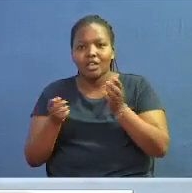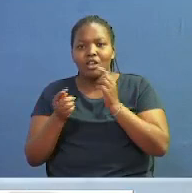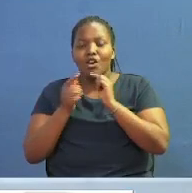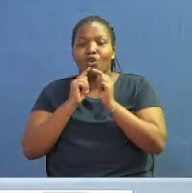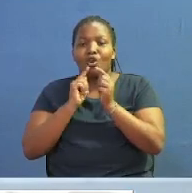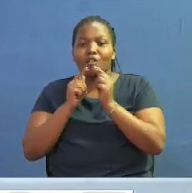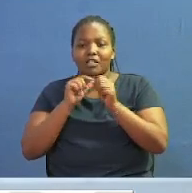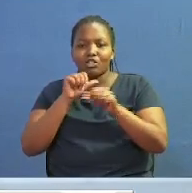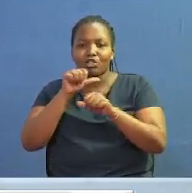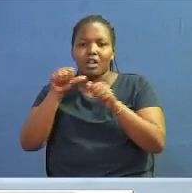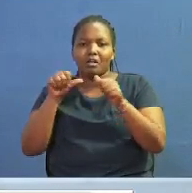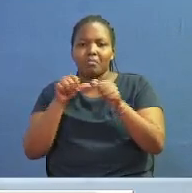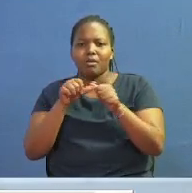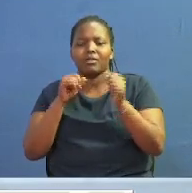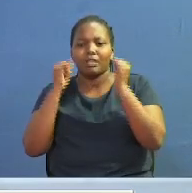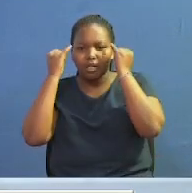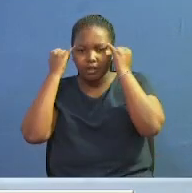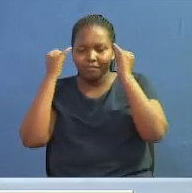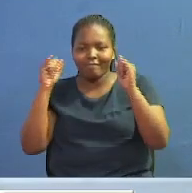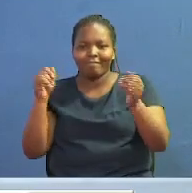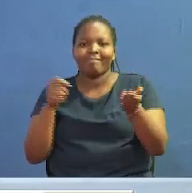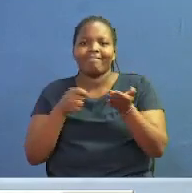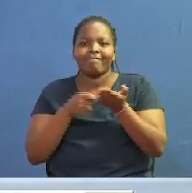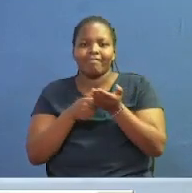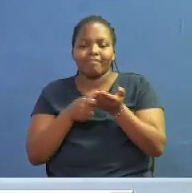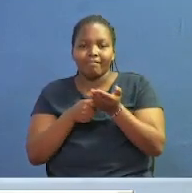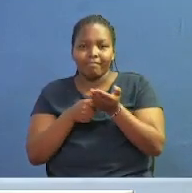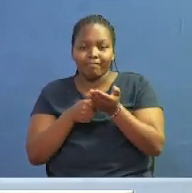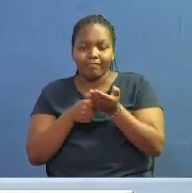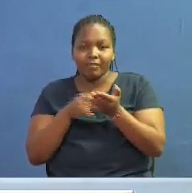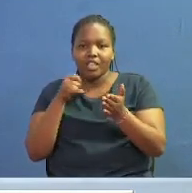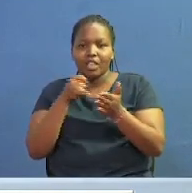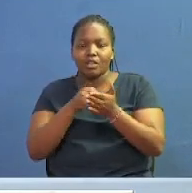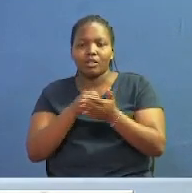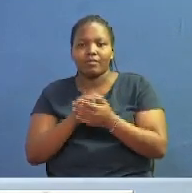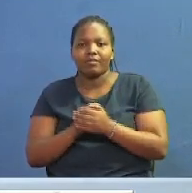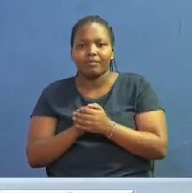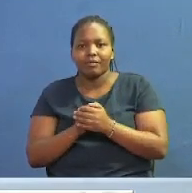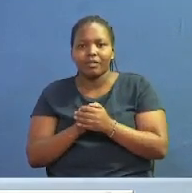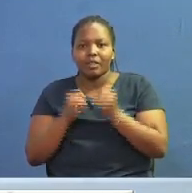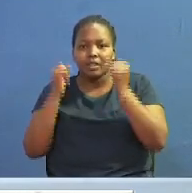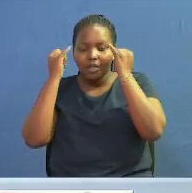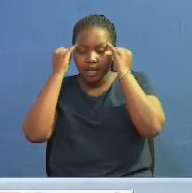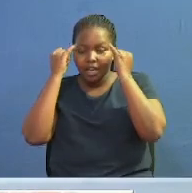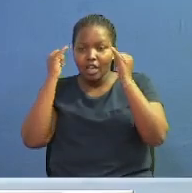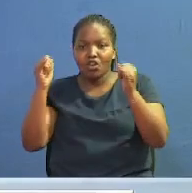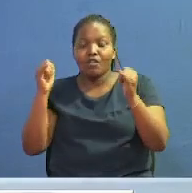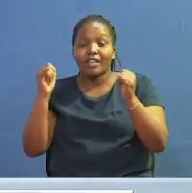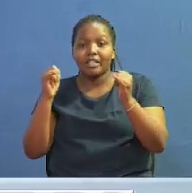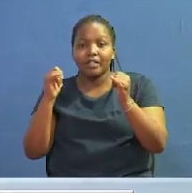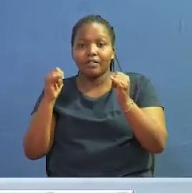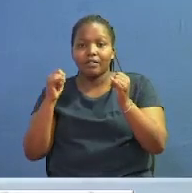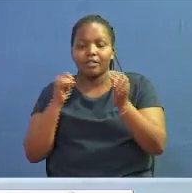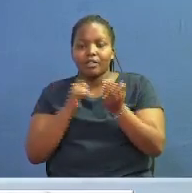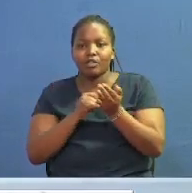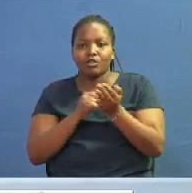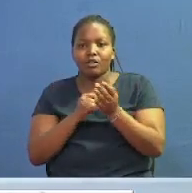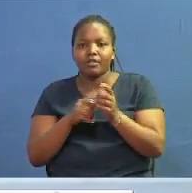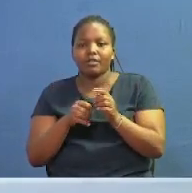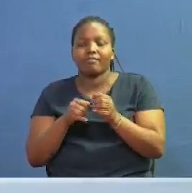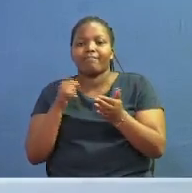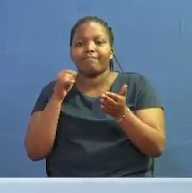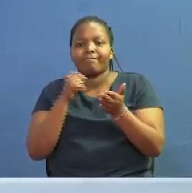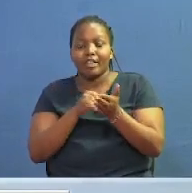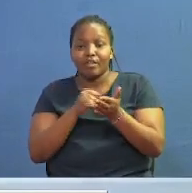innovating disability inclusive technology. Now, innovating disability inclusive technology involves designing